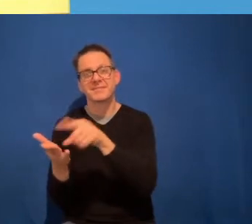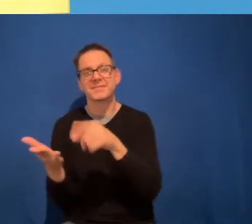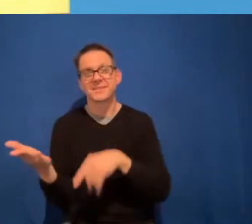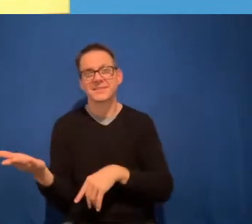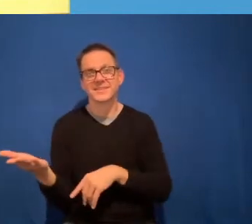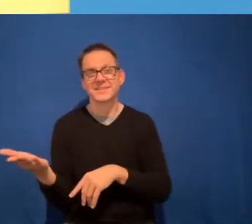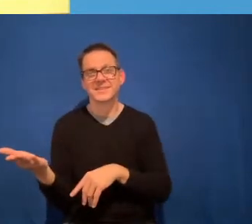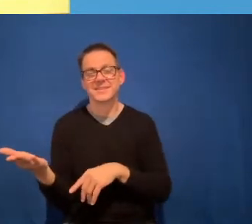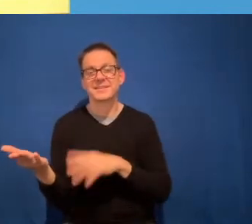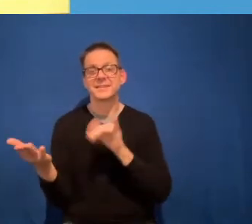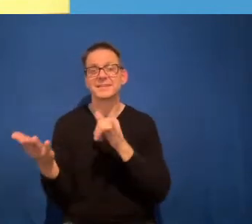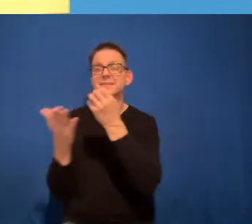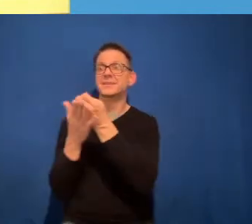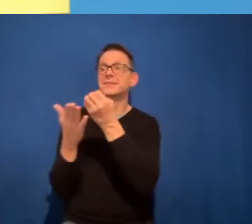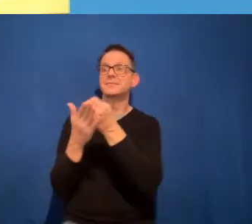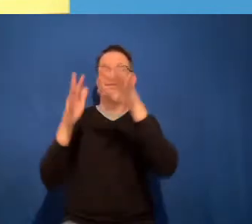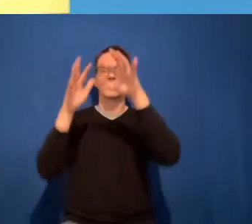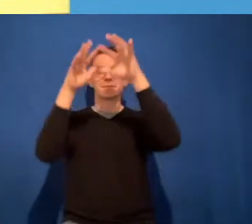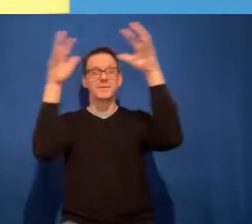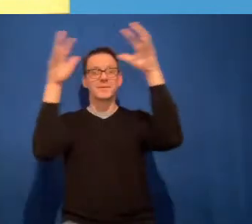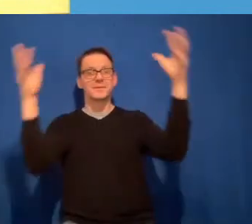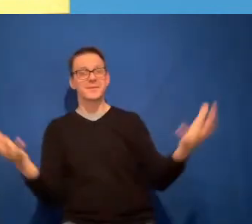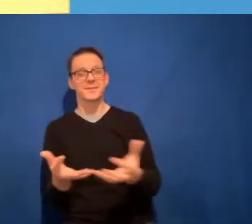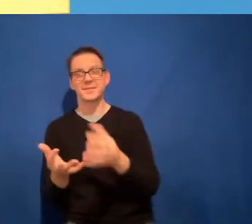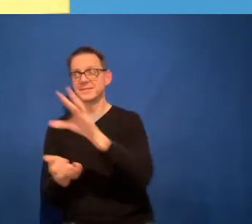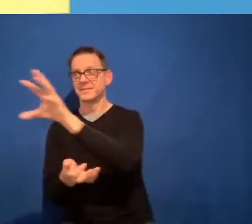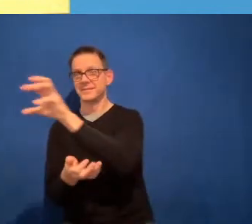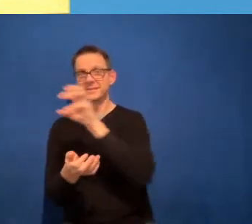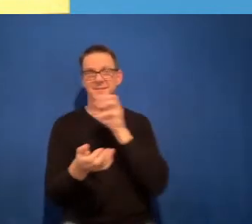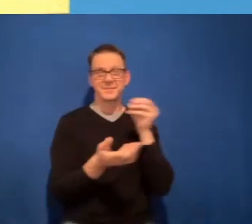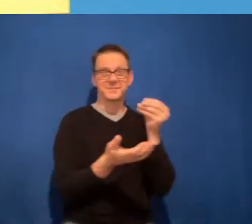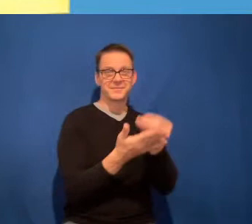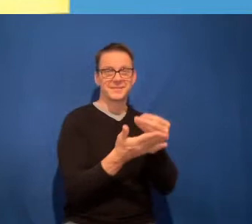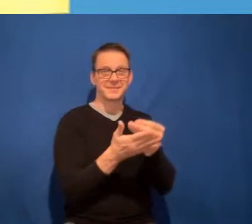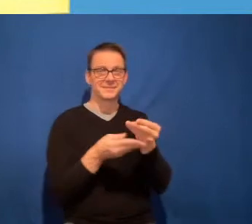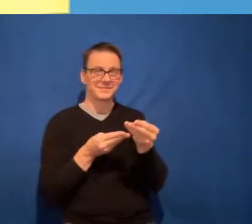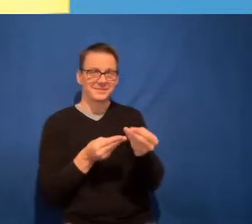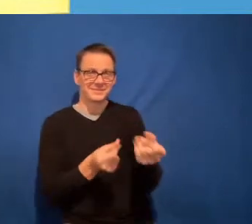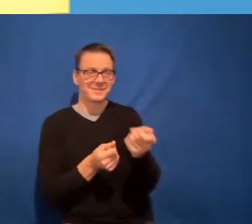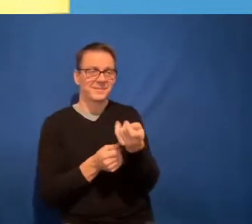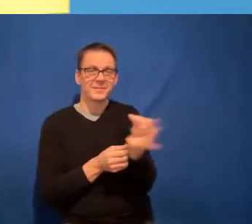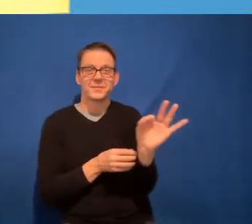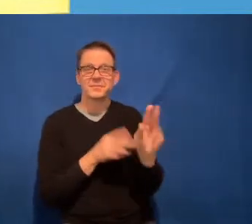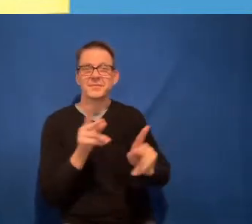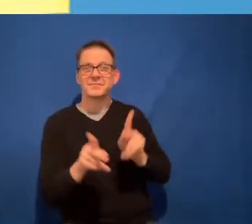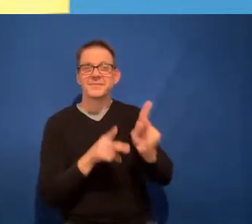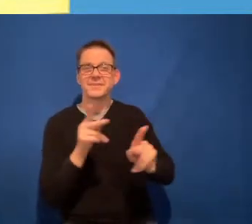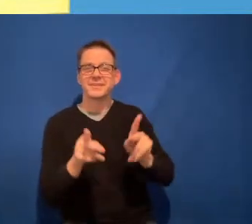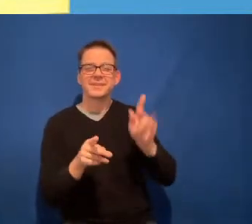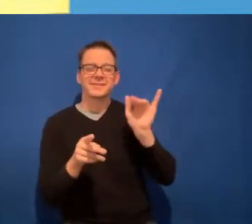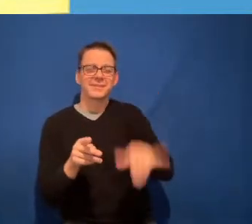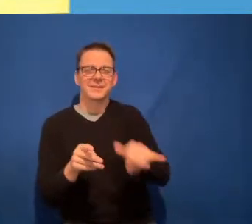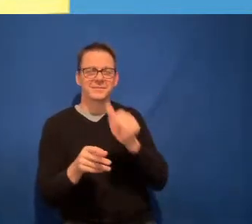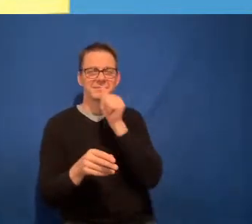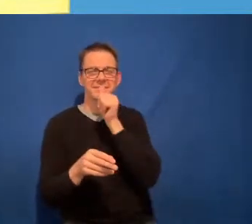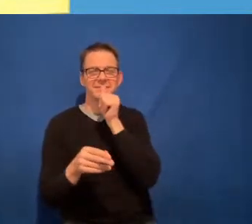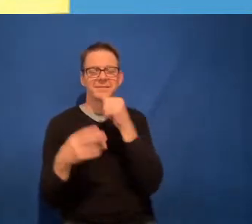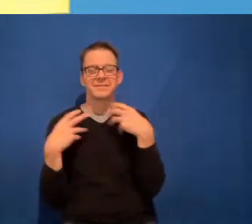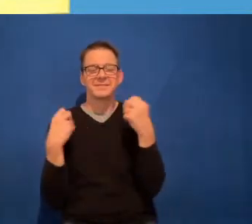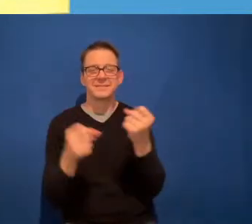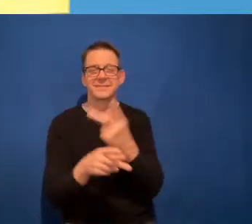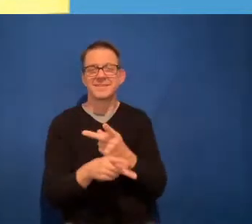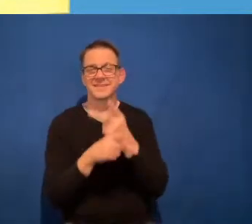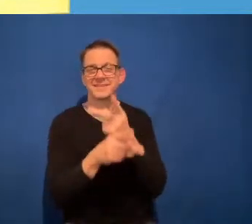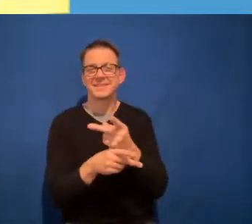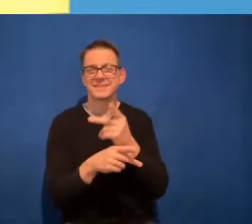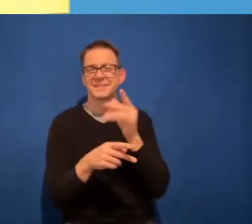chosen people. That's what private healthcare is. It's theft, it's robbery, it's knowingly holding back the majority of our